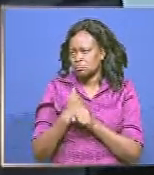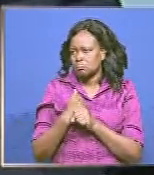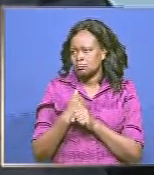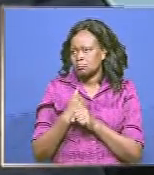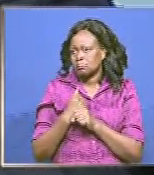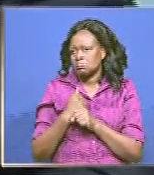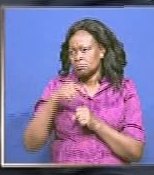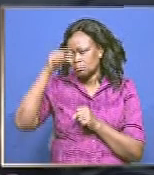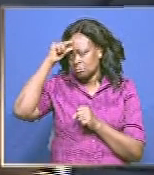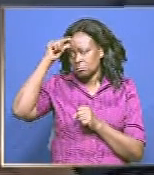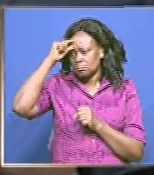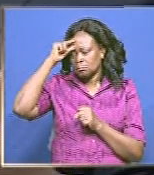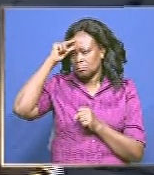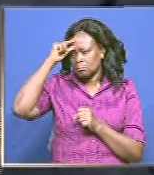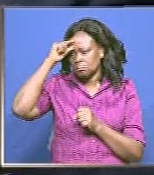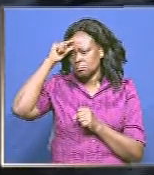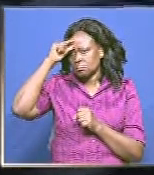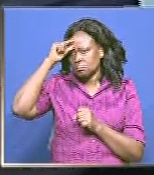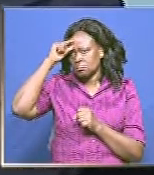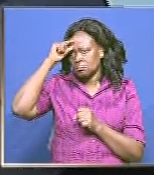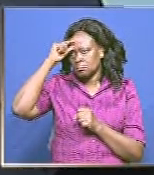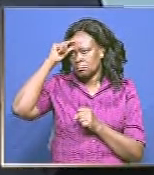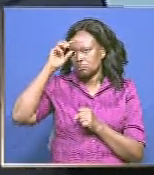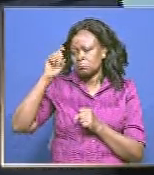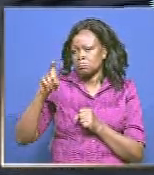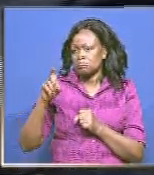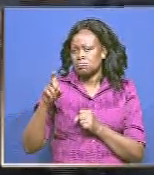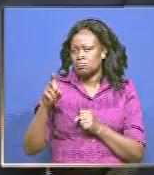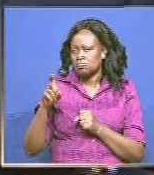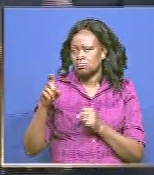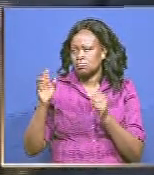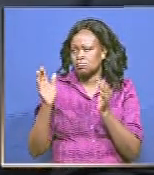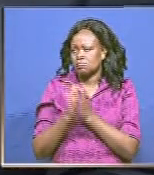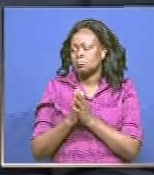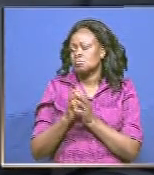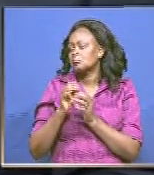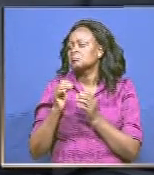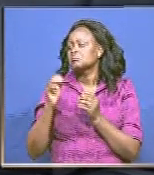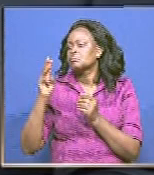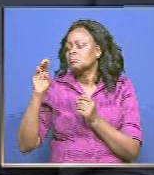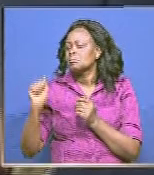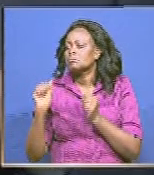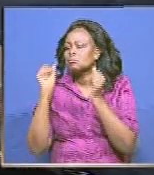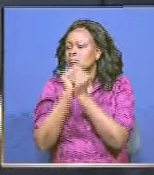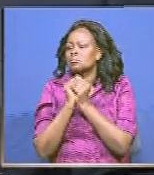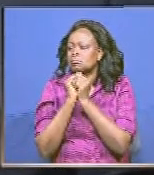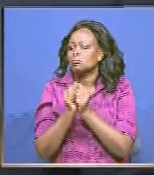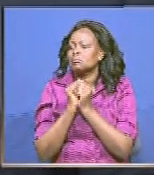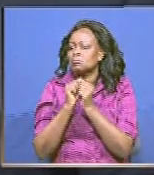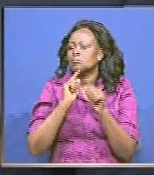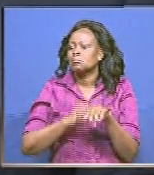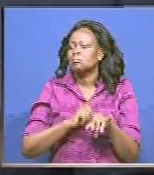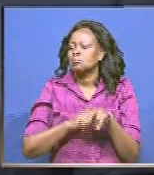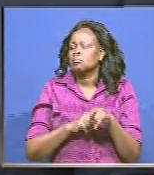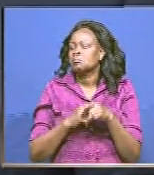The government is the executive and the legislature together. So when we go now to